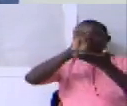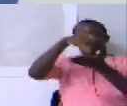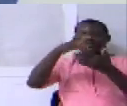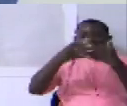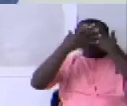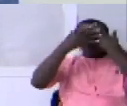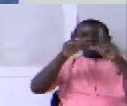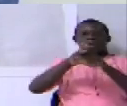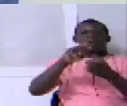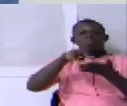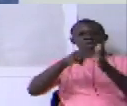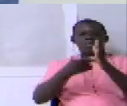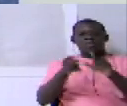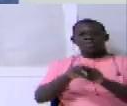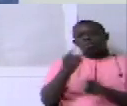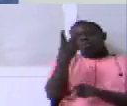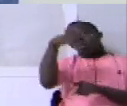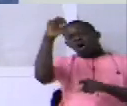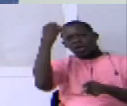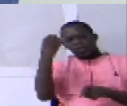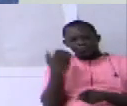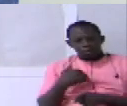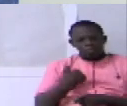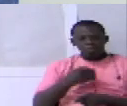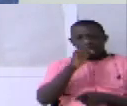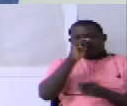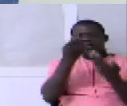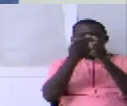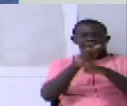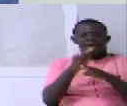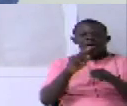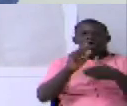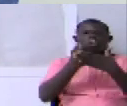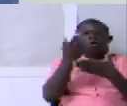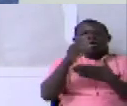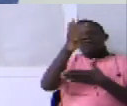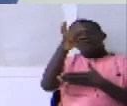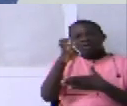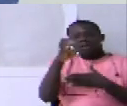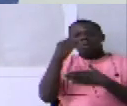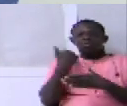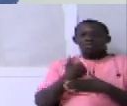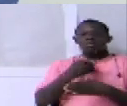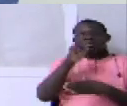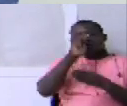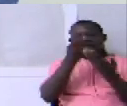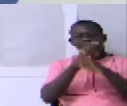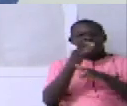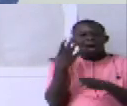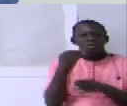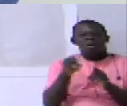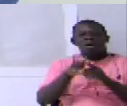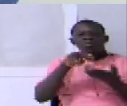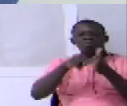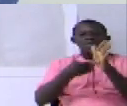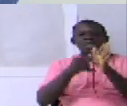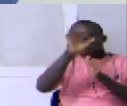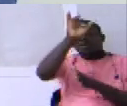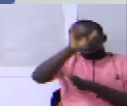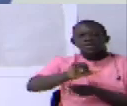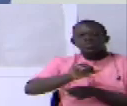100? Yeah, isa yirkanya dole tan ani talul kata keno kemo. You're referring to their age? Ibe ulu samala